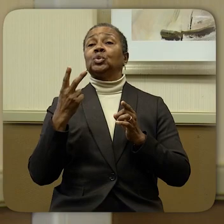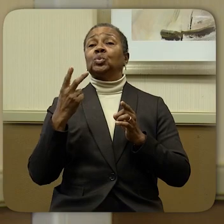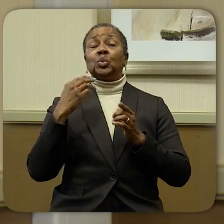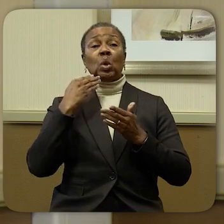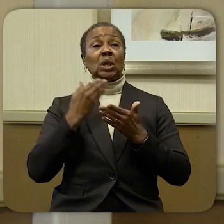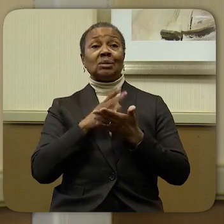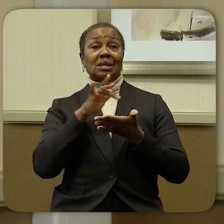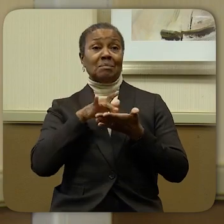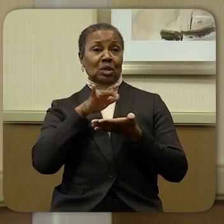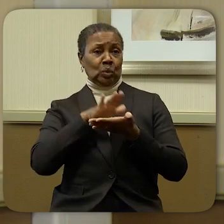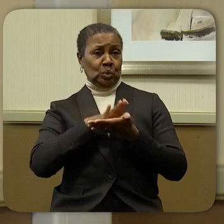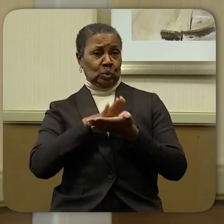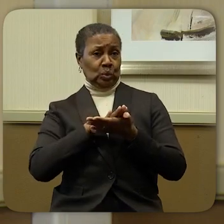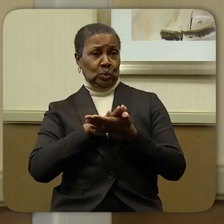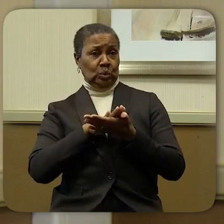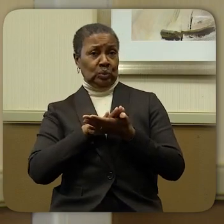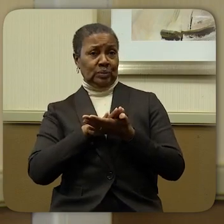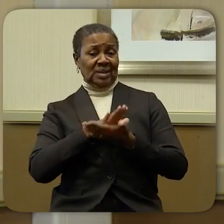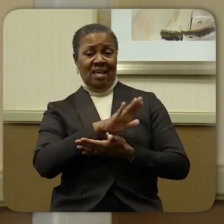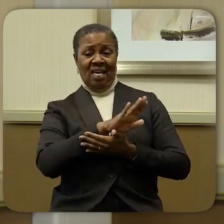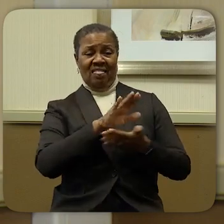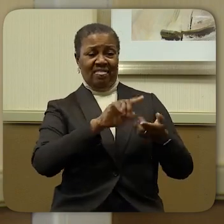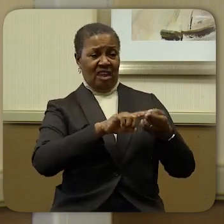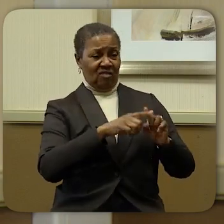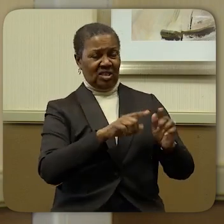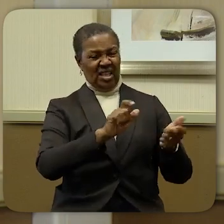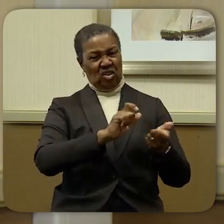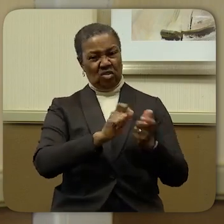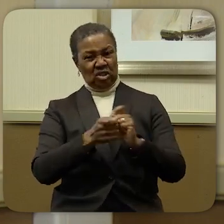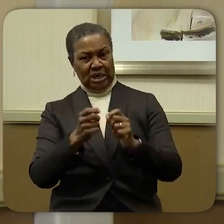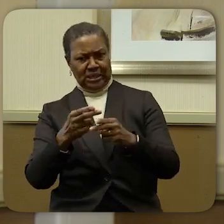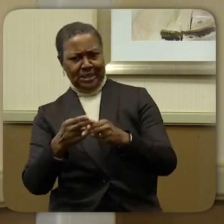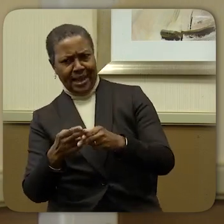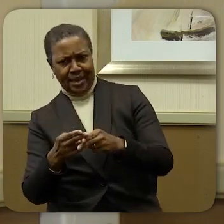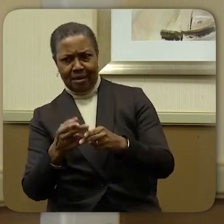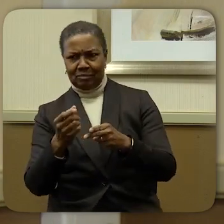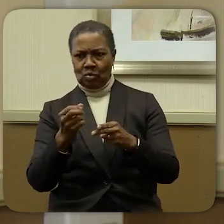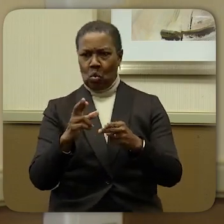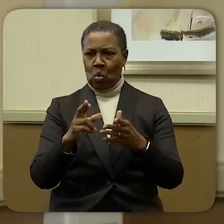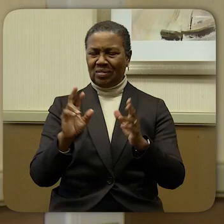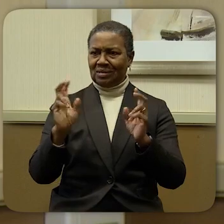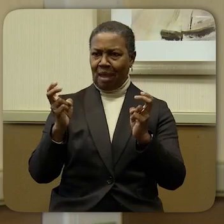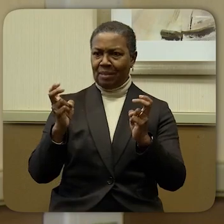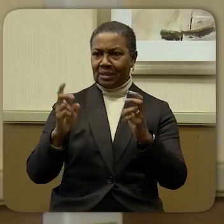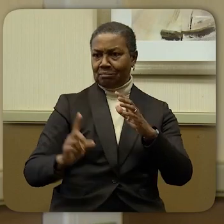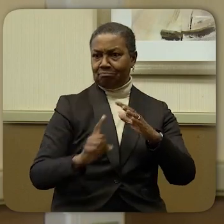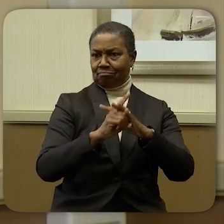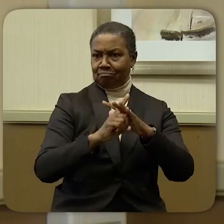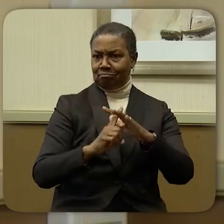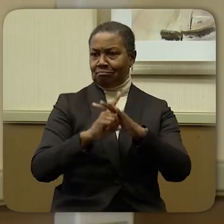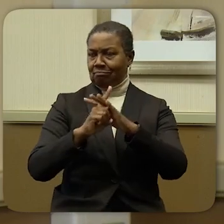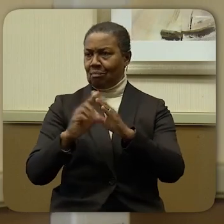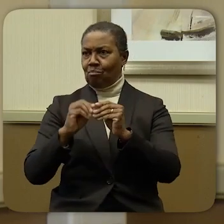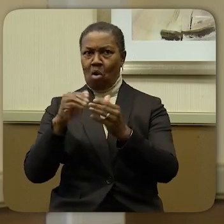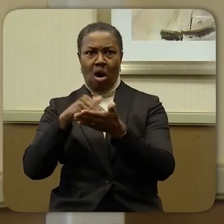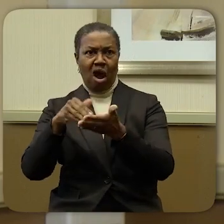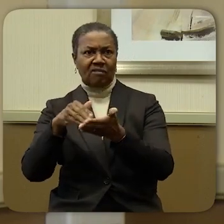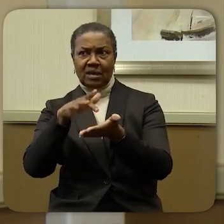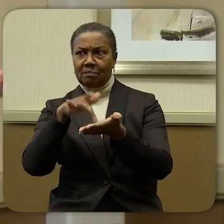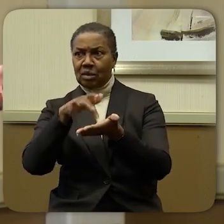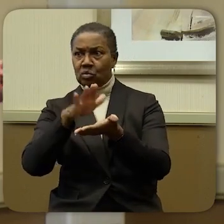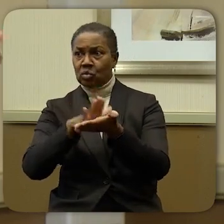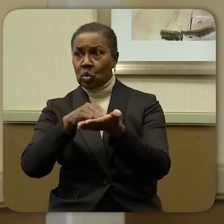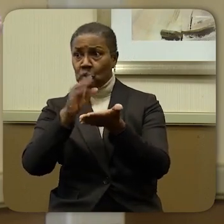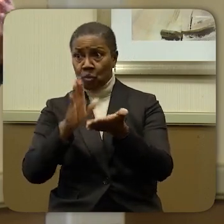middle school who have friends that are changing names, or this topic is coming up a lot for middle